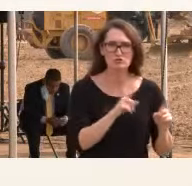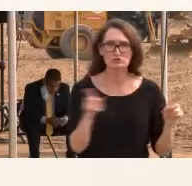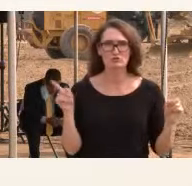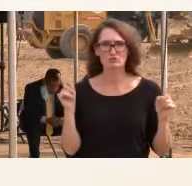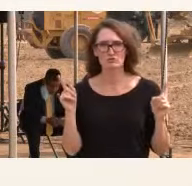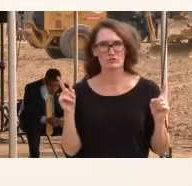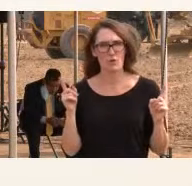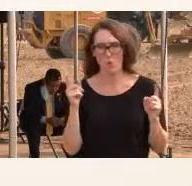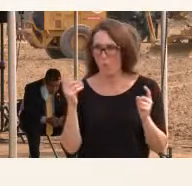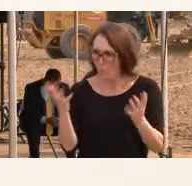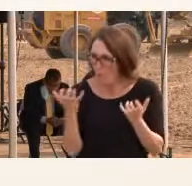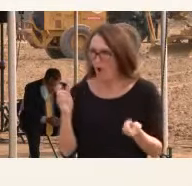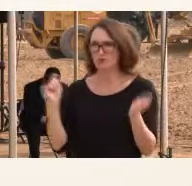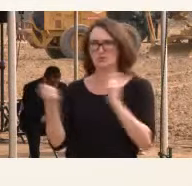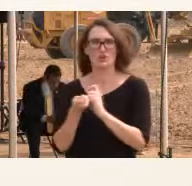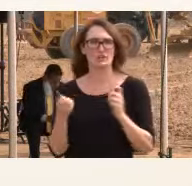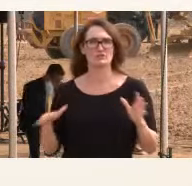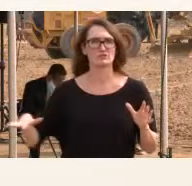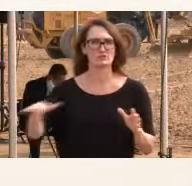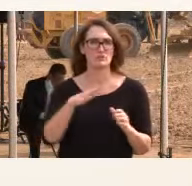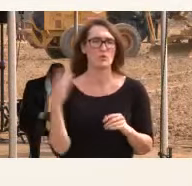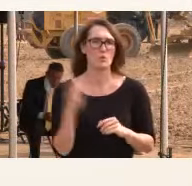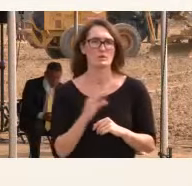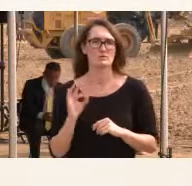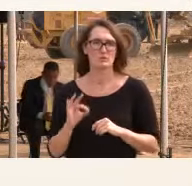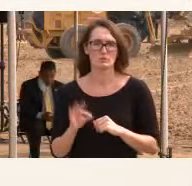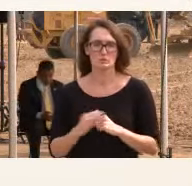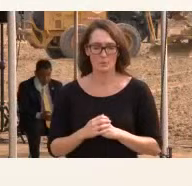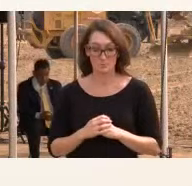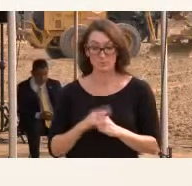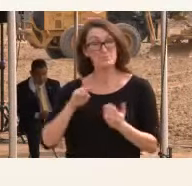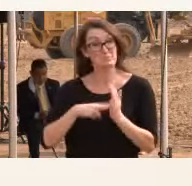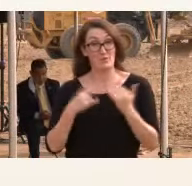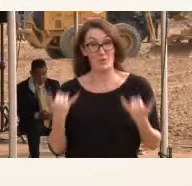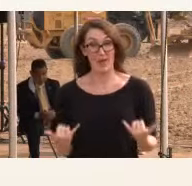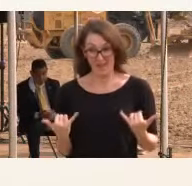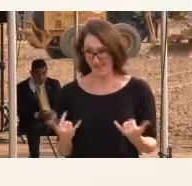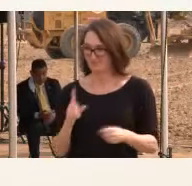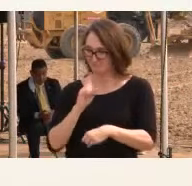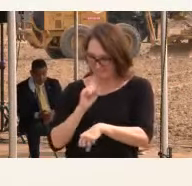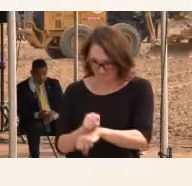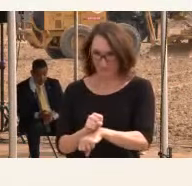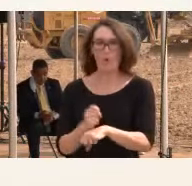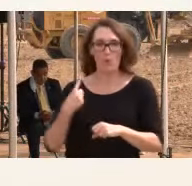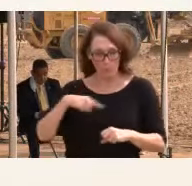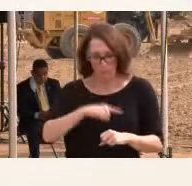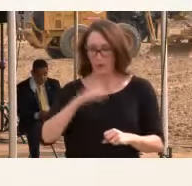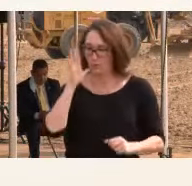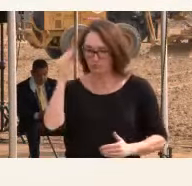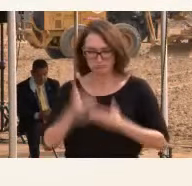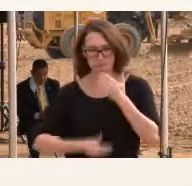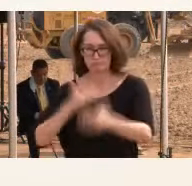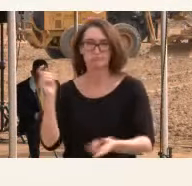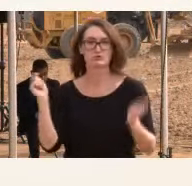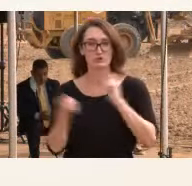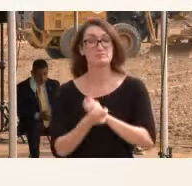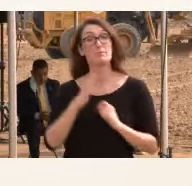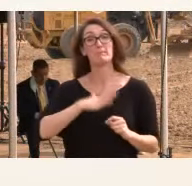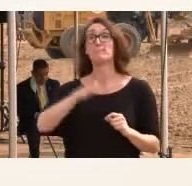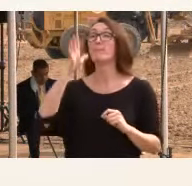to make a difference and to make a change. And so today we're making that change. My mom told